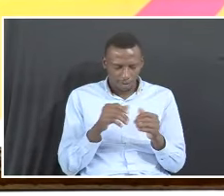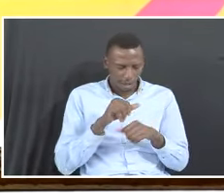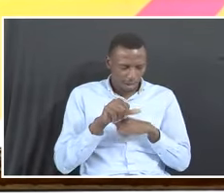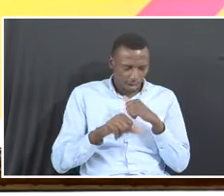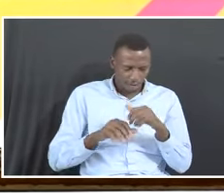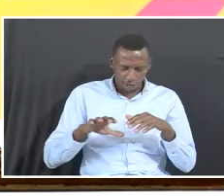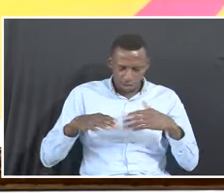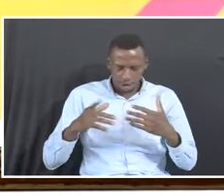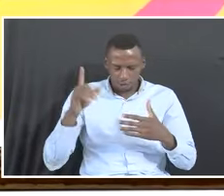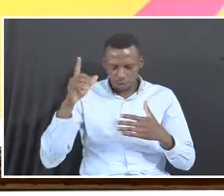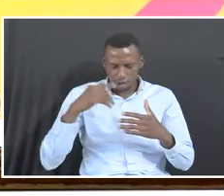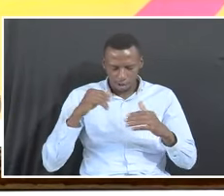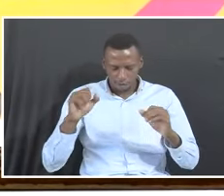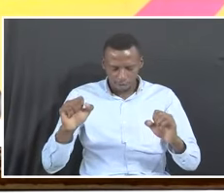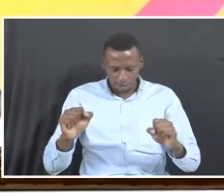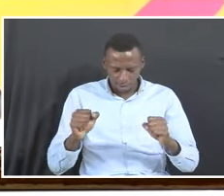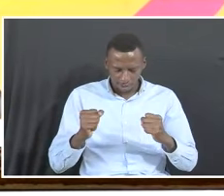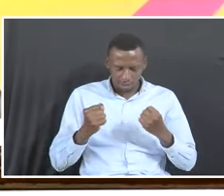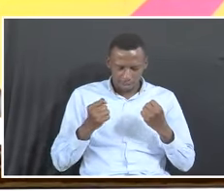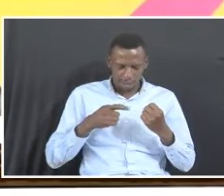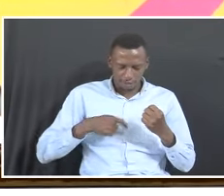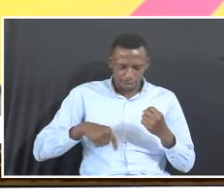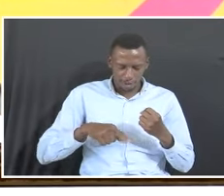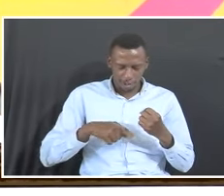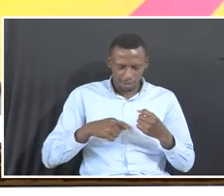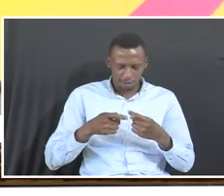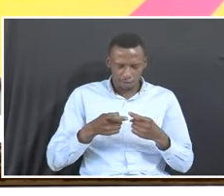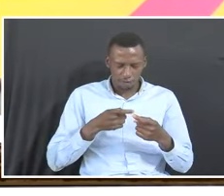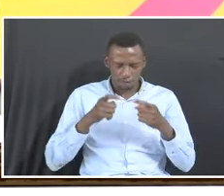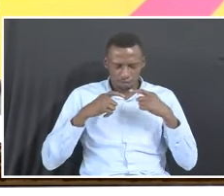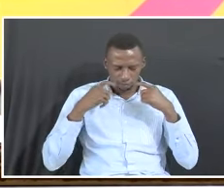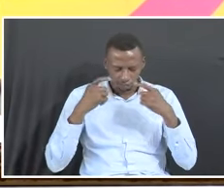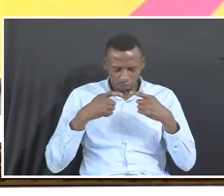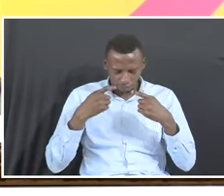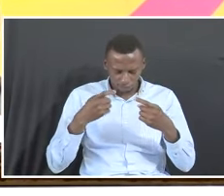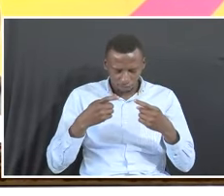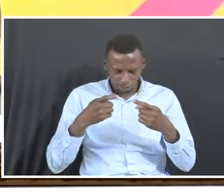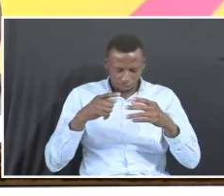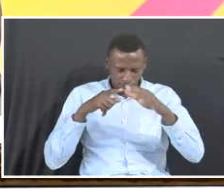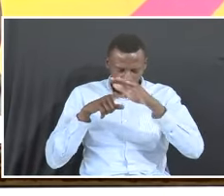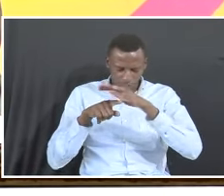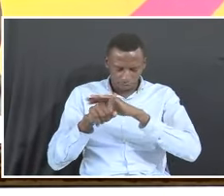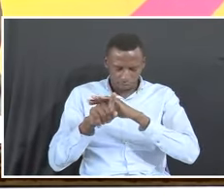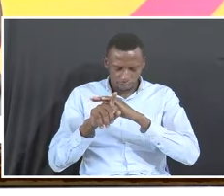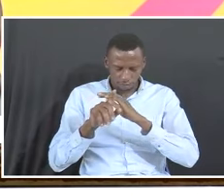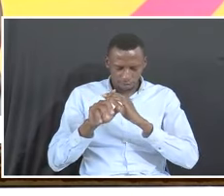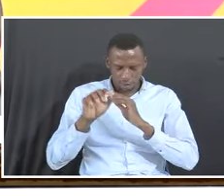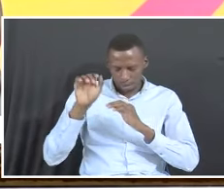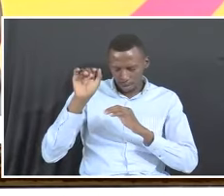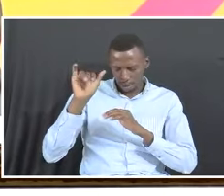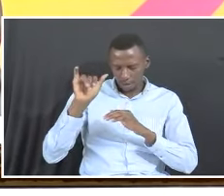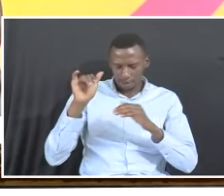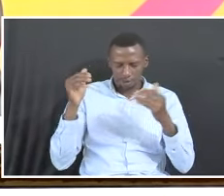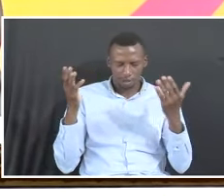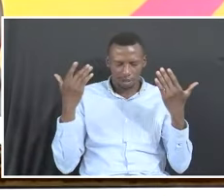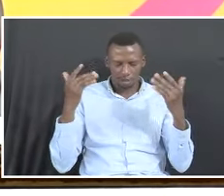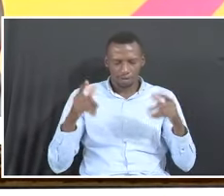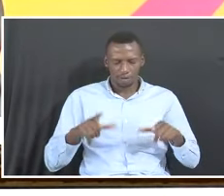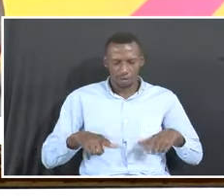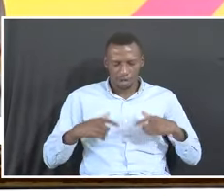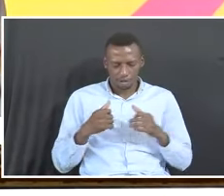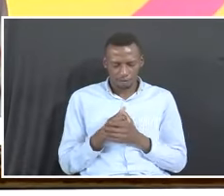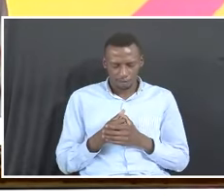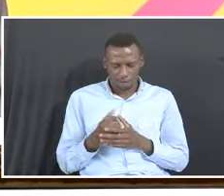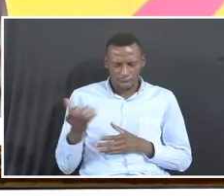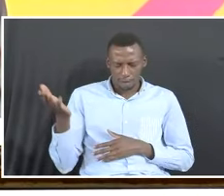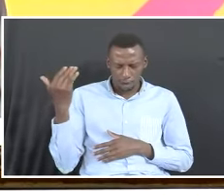you have saved us from sin into that eternal life. We were condemned